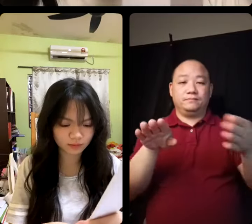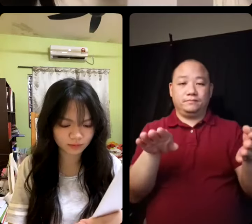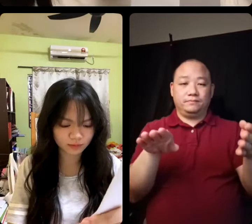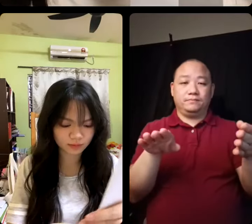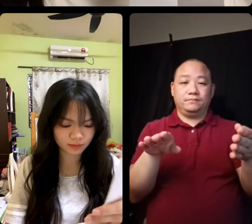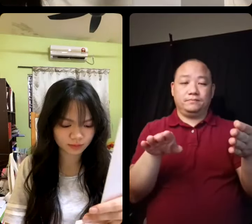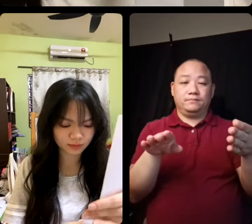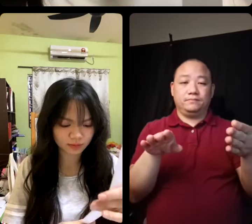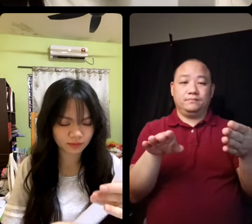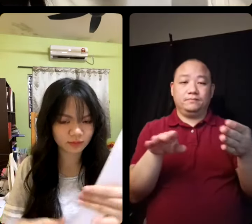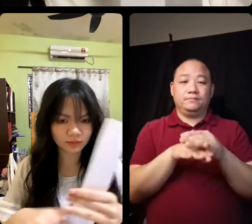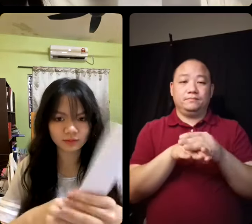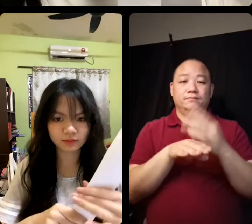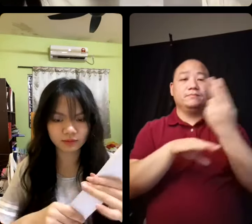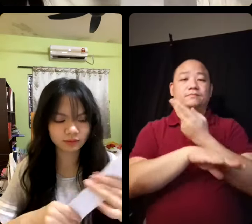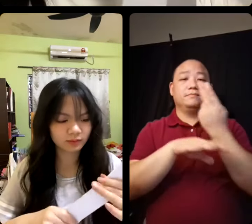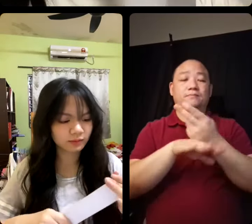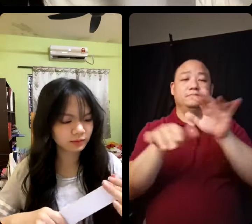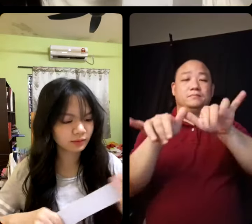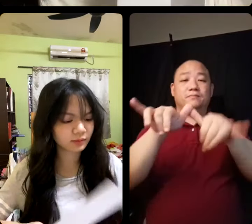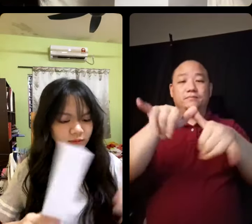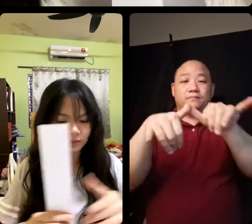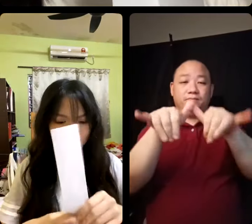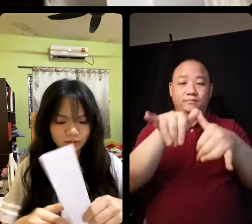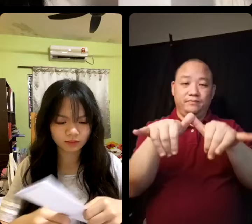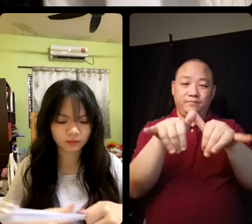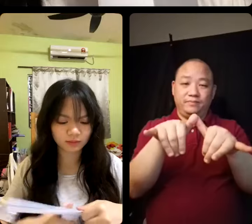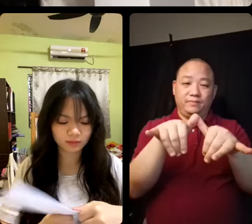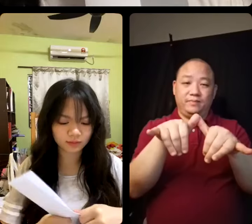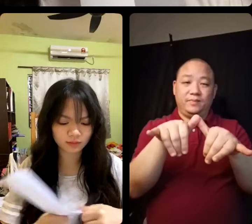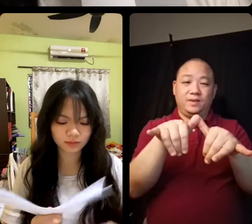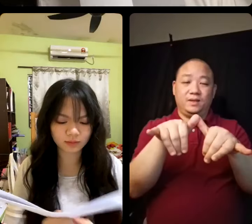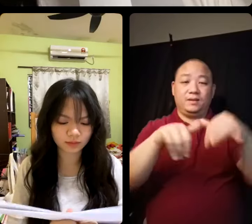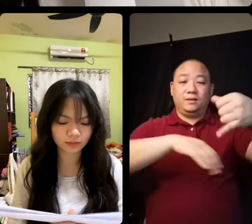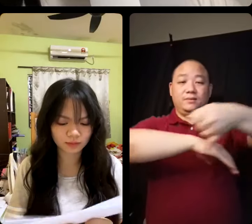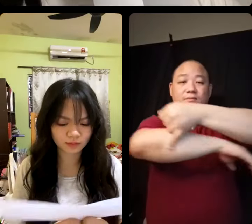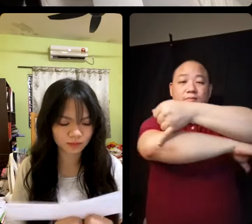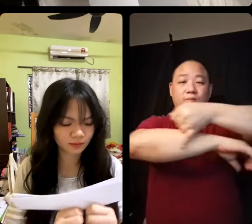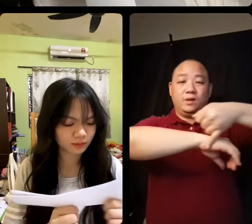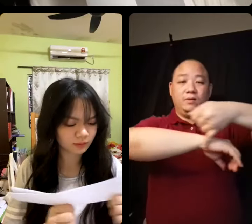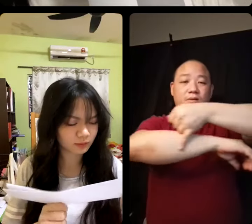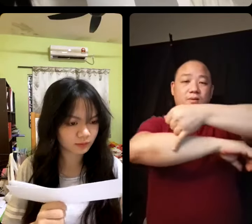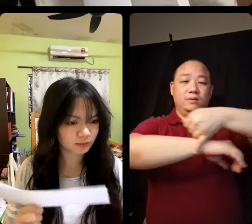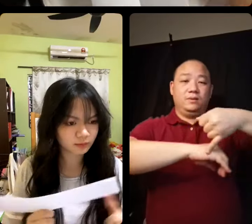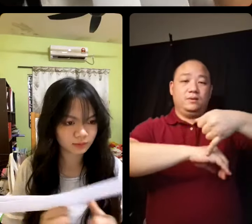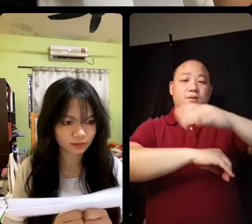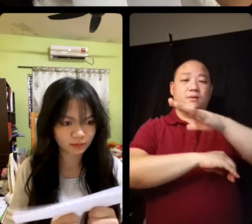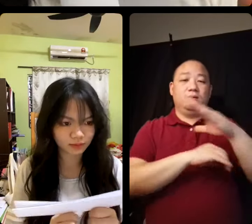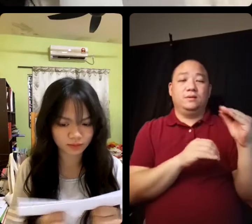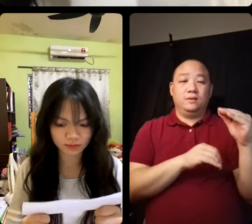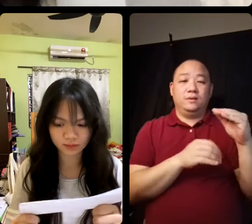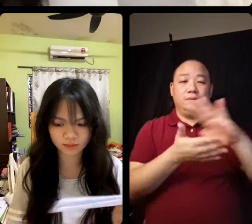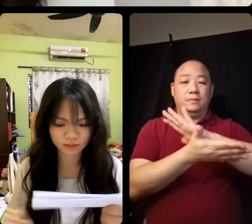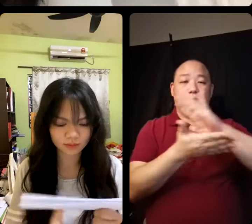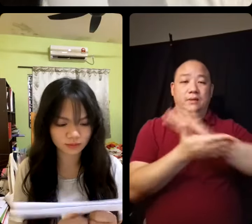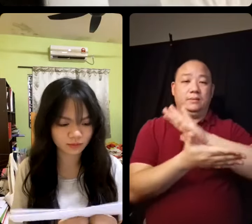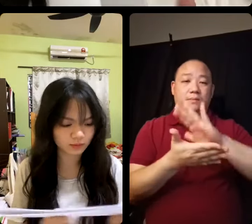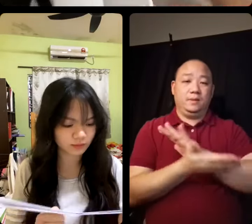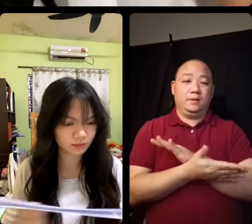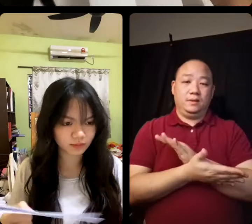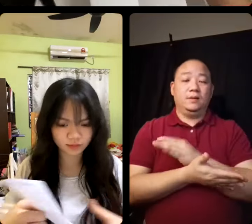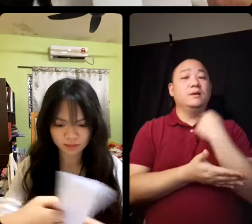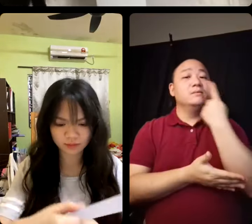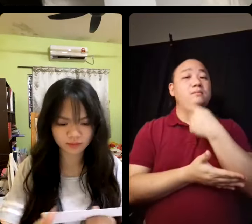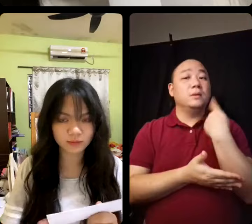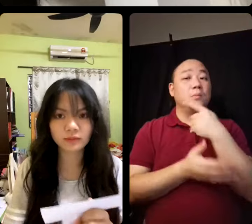buat aktiviti ini bersama-sama. Alright. Untuk siapa-siapa yang baru join kita, awak boleh ajak juga kawan awak